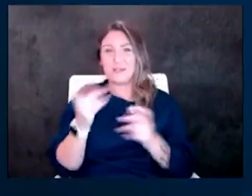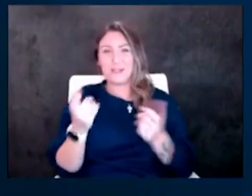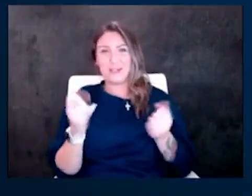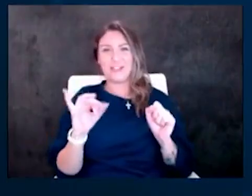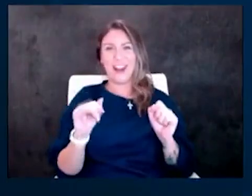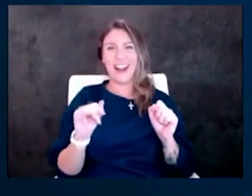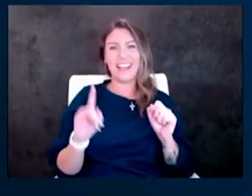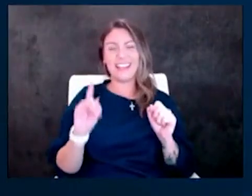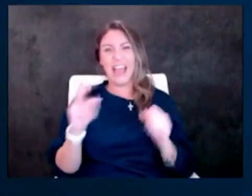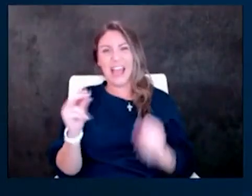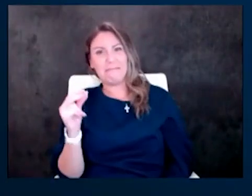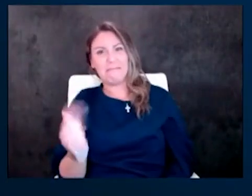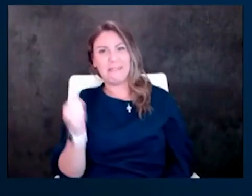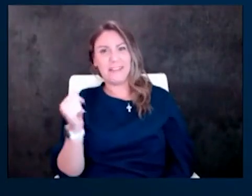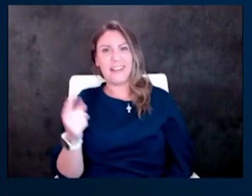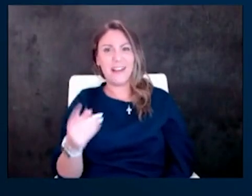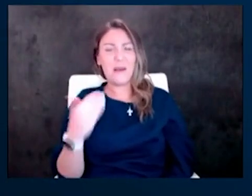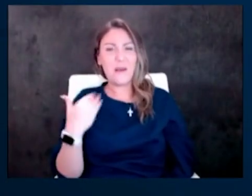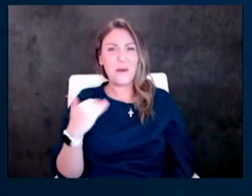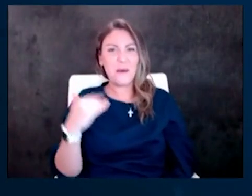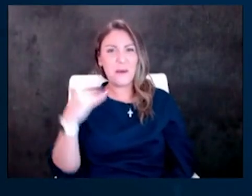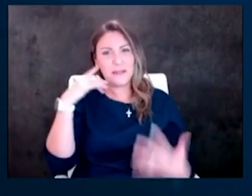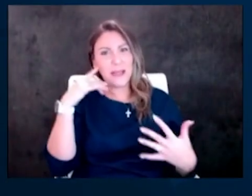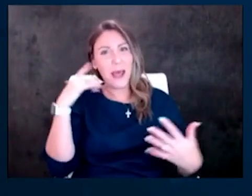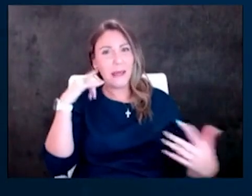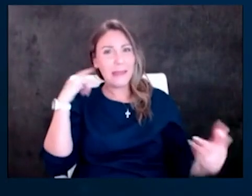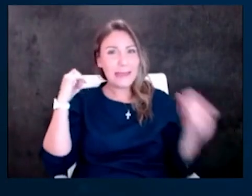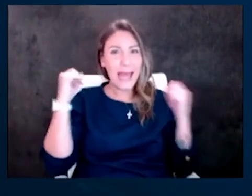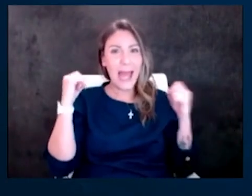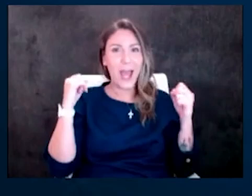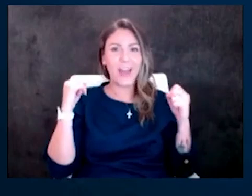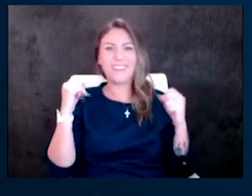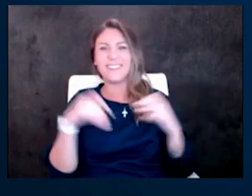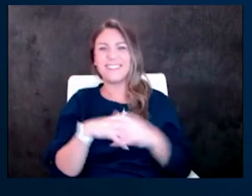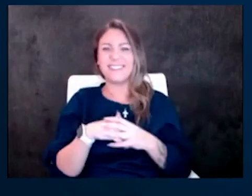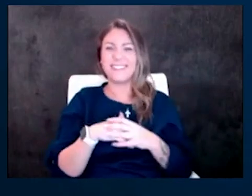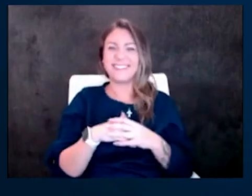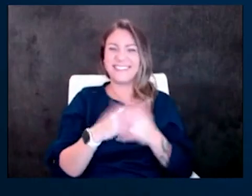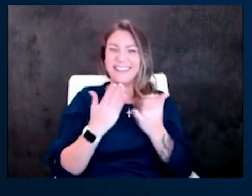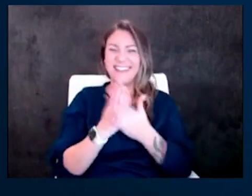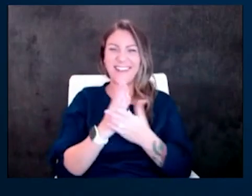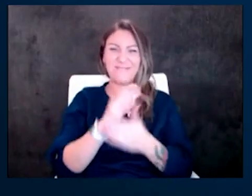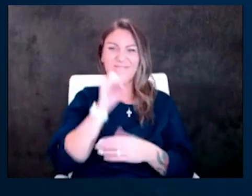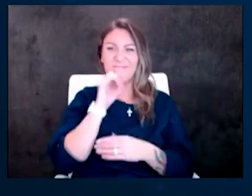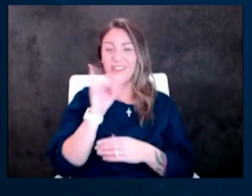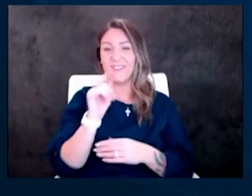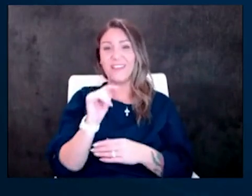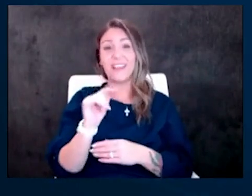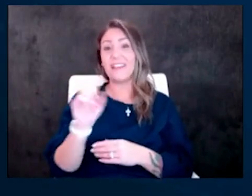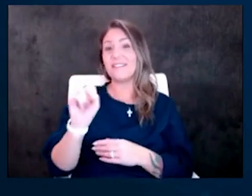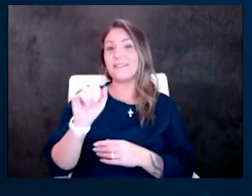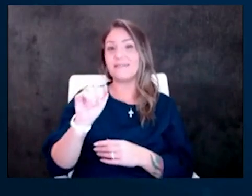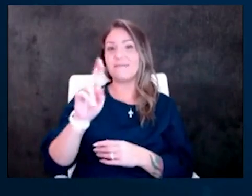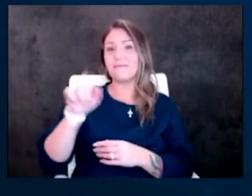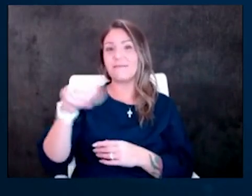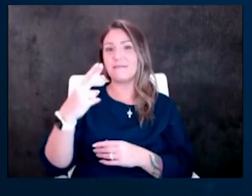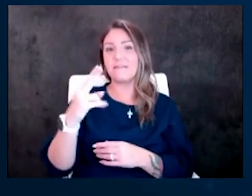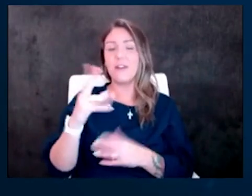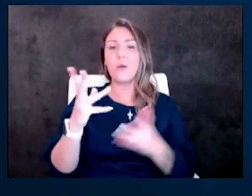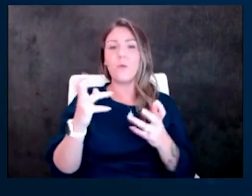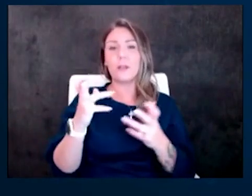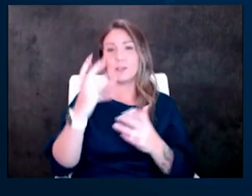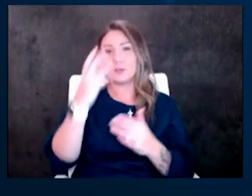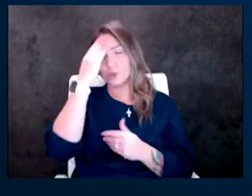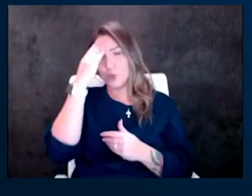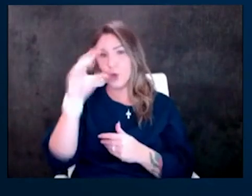I can't do that, Jess. I'm like this. It's kind of sloppy. All right, I love it. So Sarah wants to know, I have stenosis of the vessels